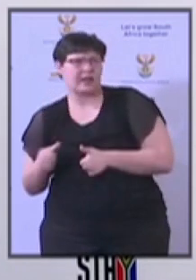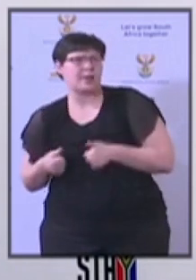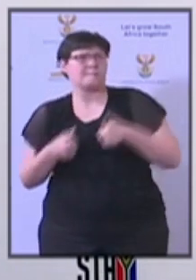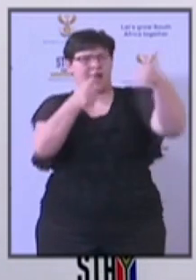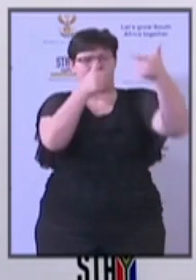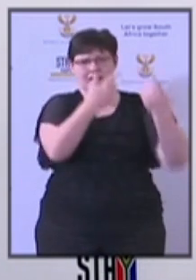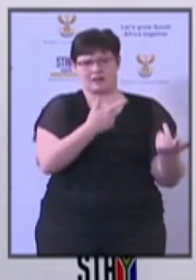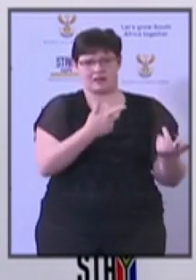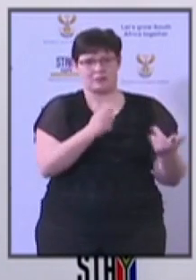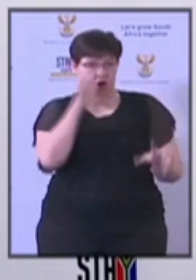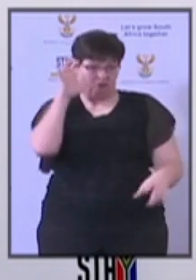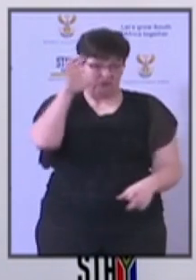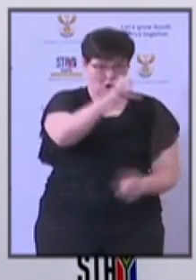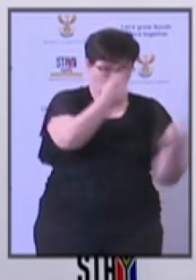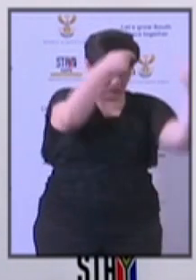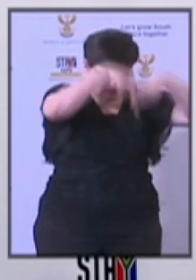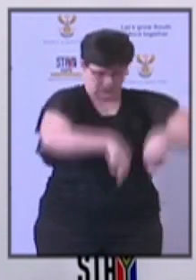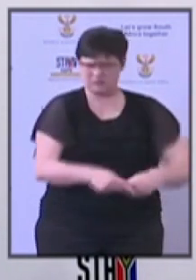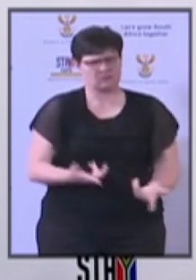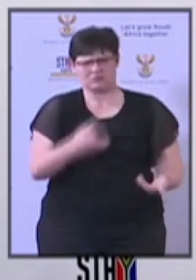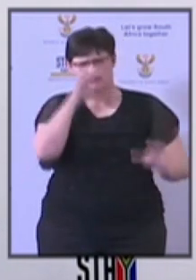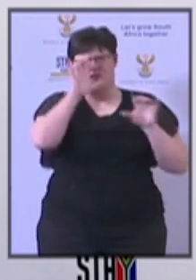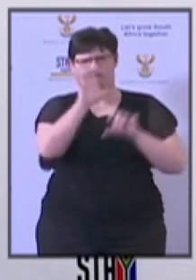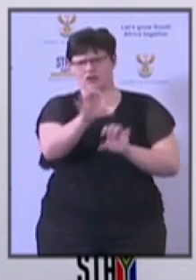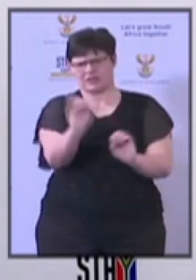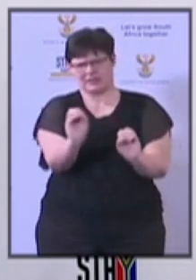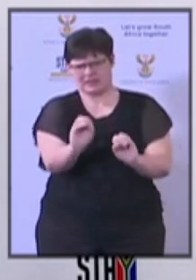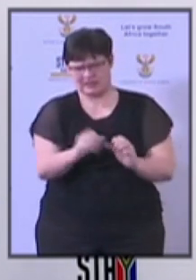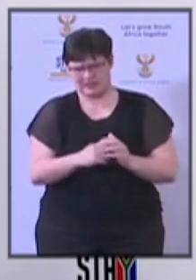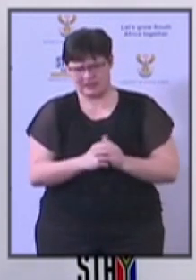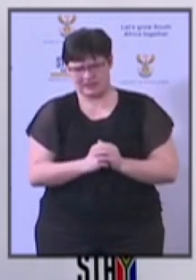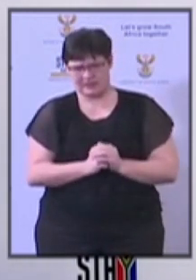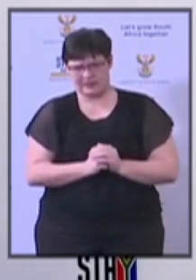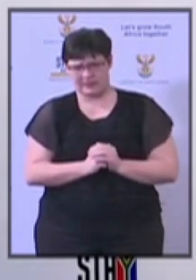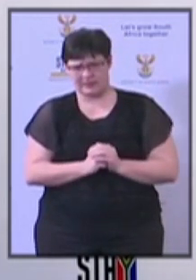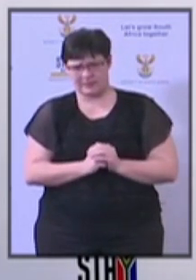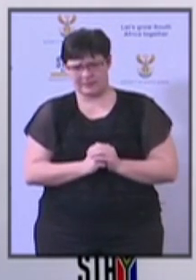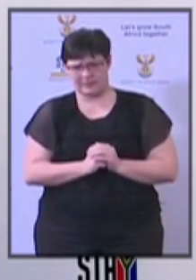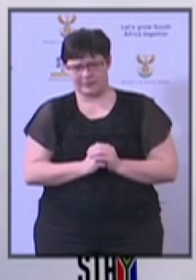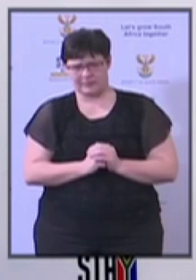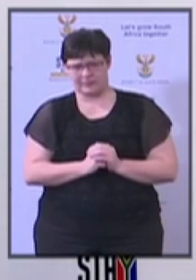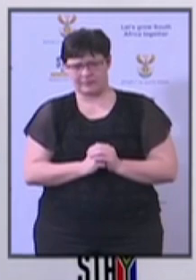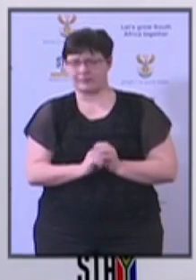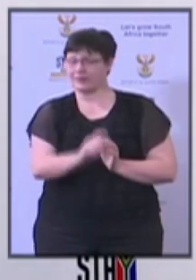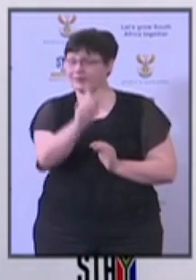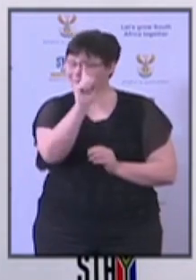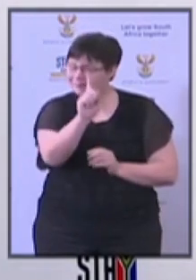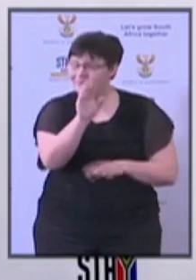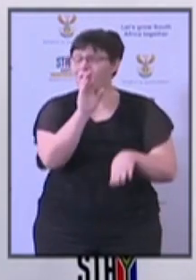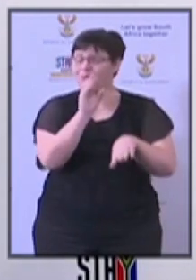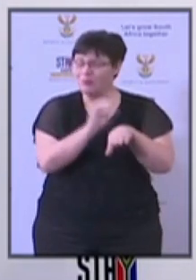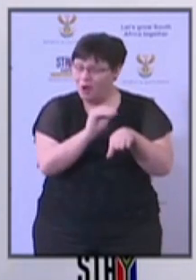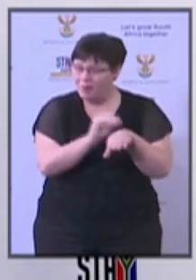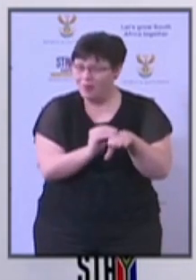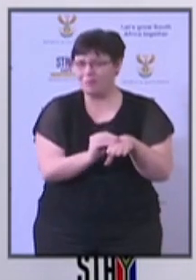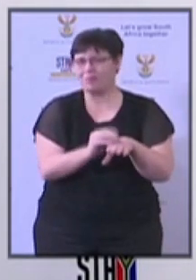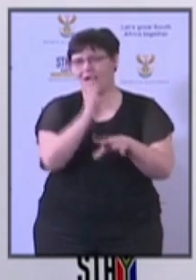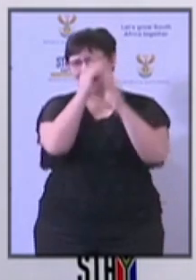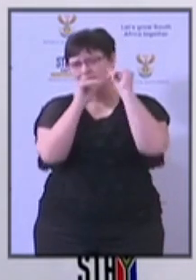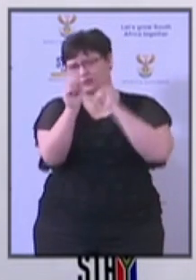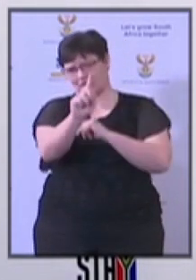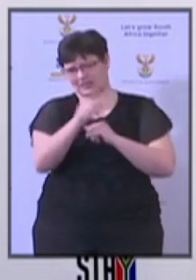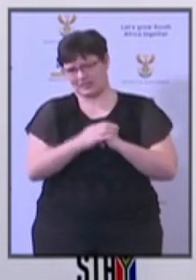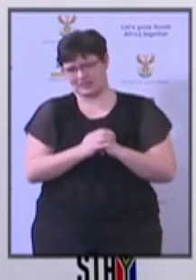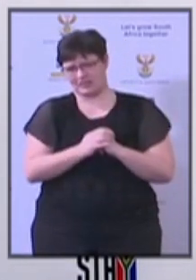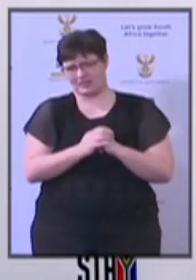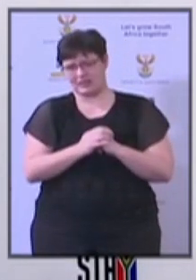South Africa to apply for a passport. Now, at the moment, one of the problems that they are experiencing is that embassies